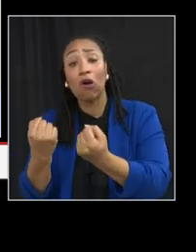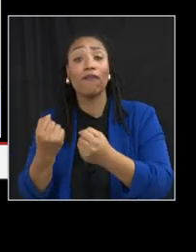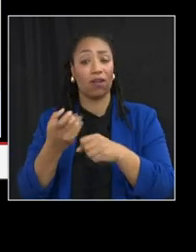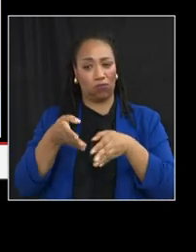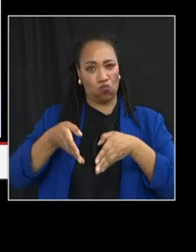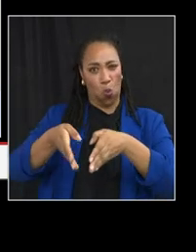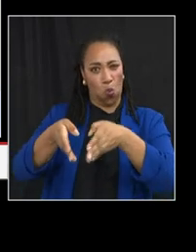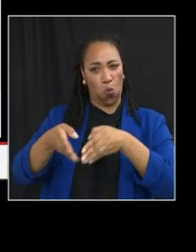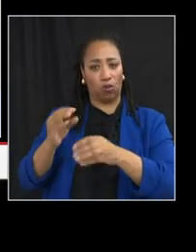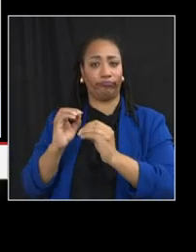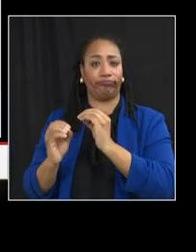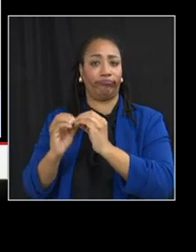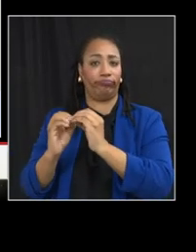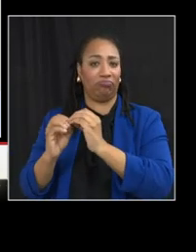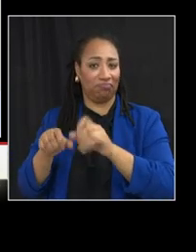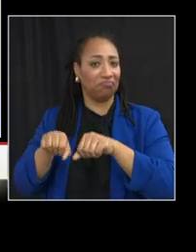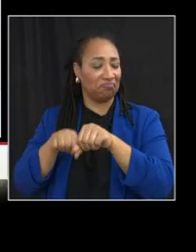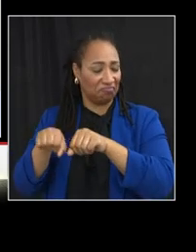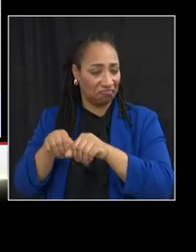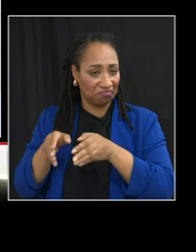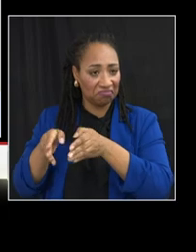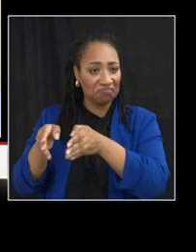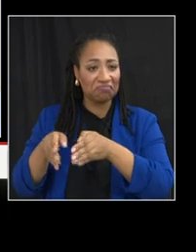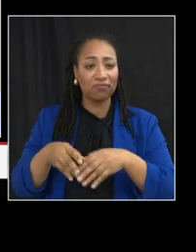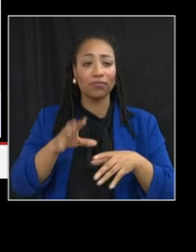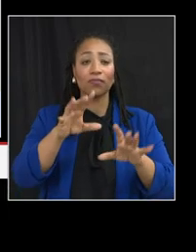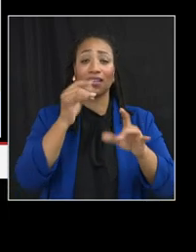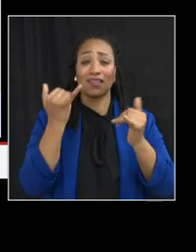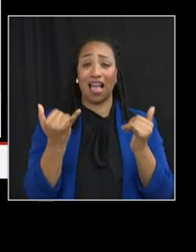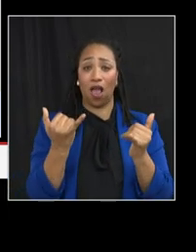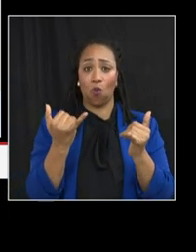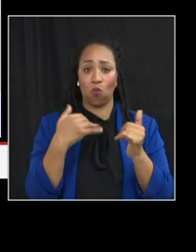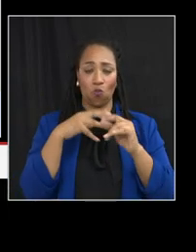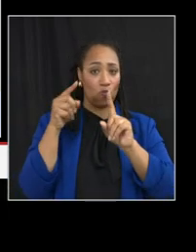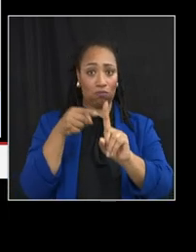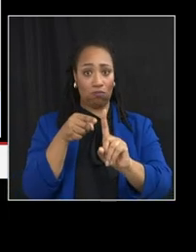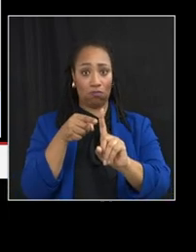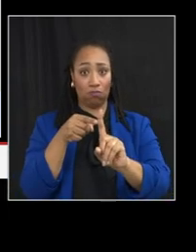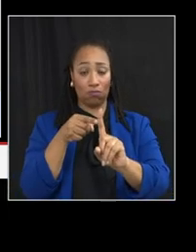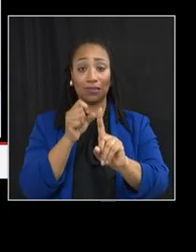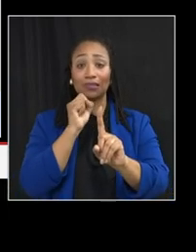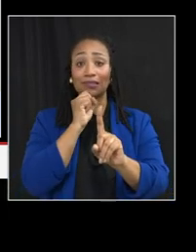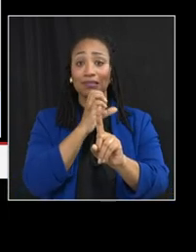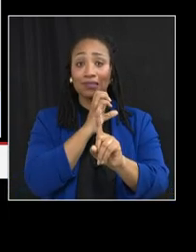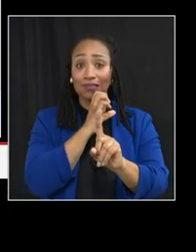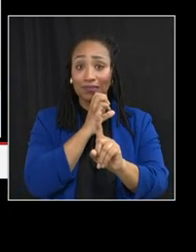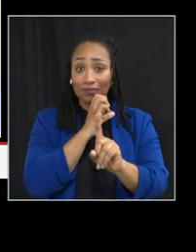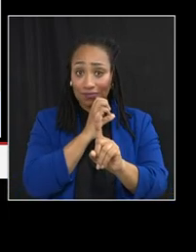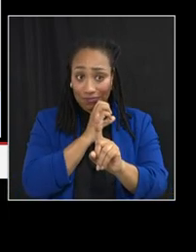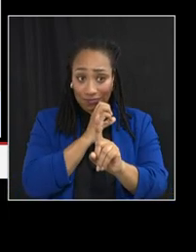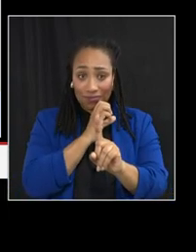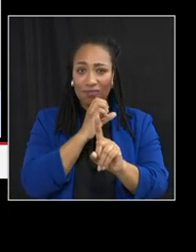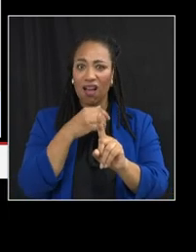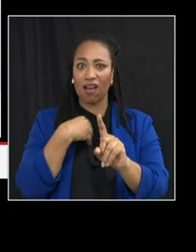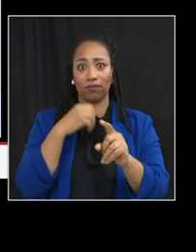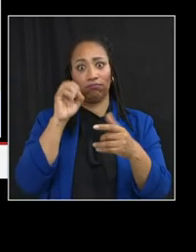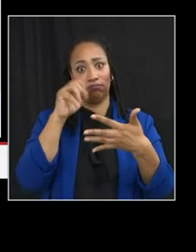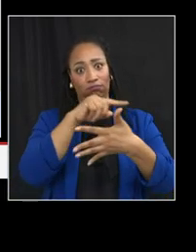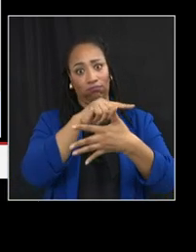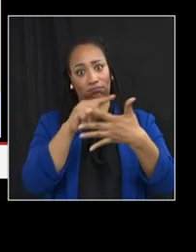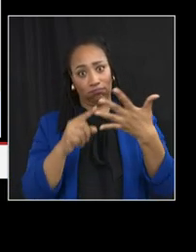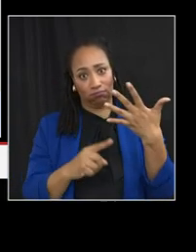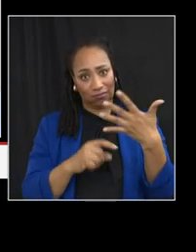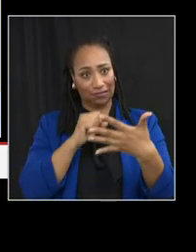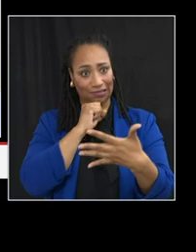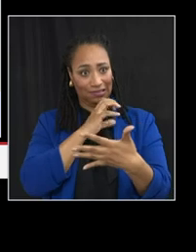programs that Director Hines operates here, we were excited to make investments, $247,000 to expand the